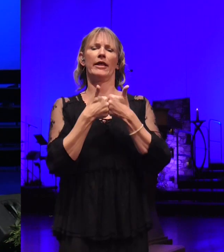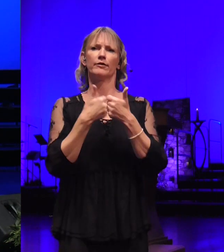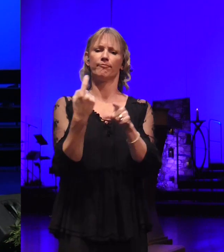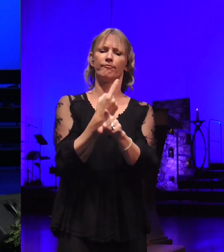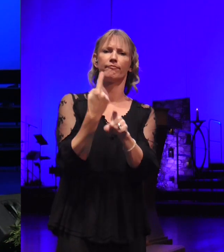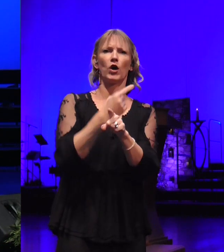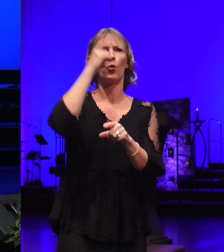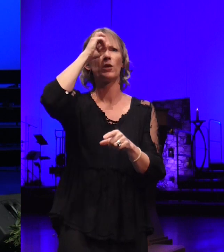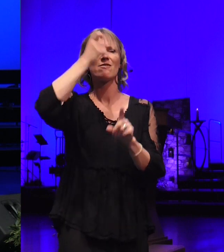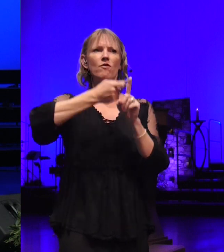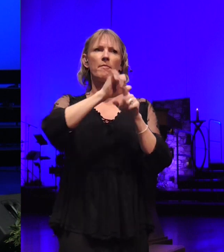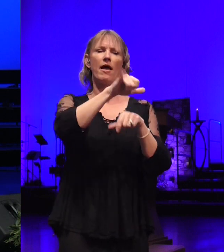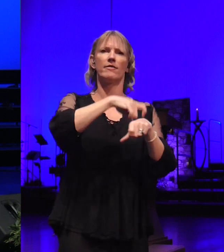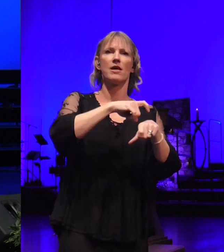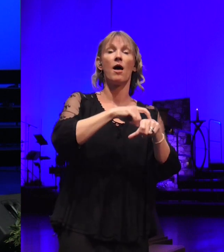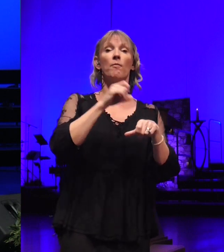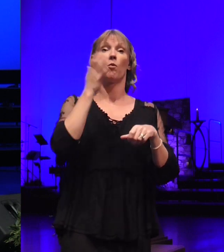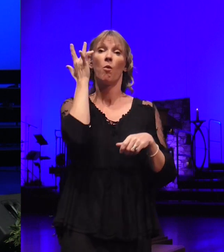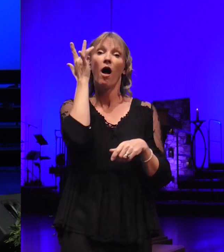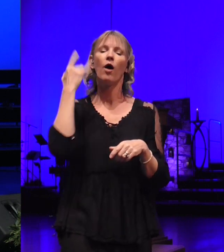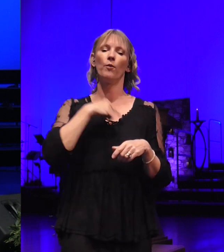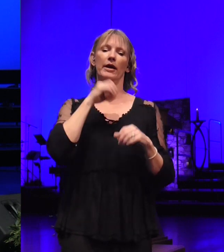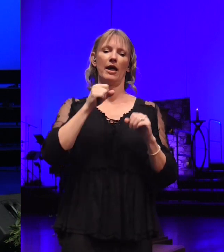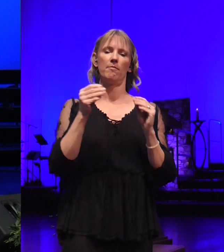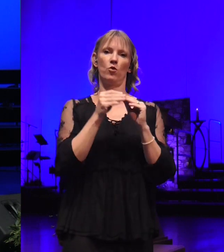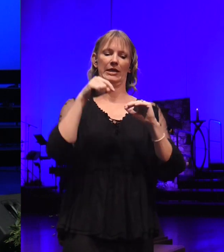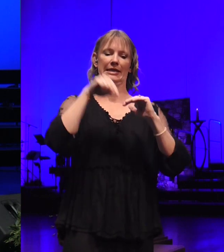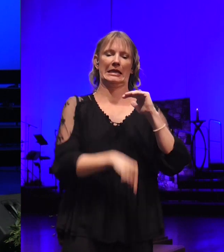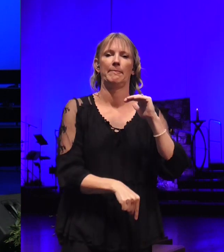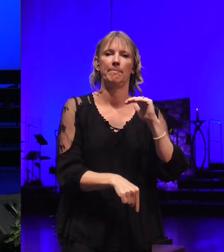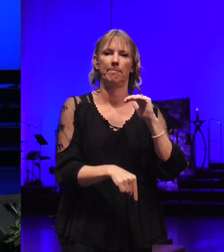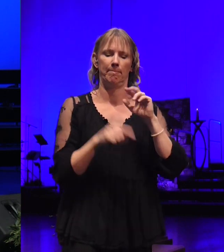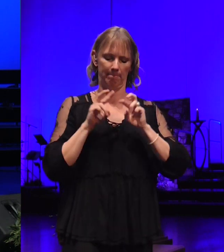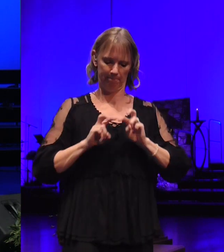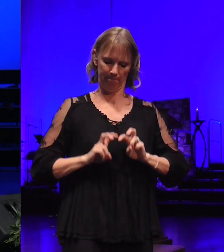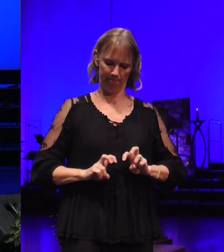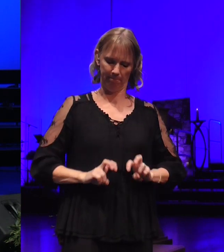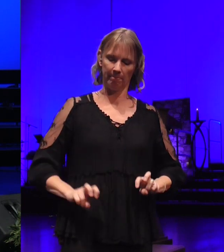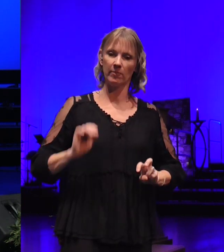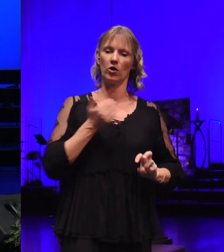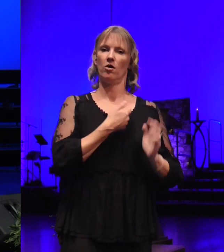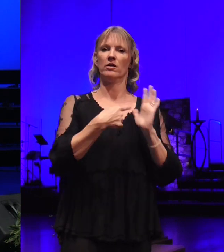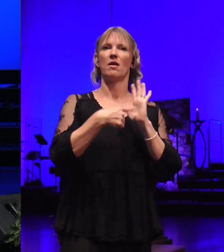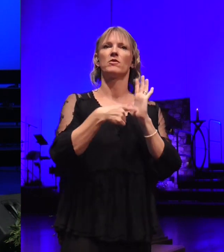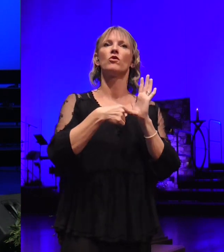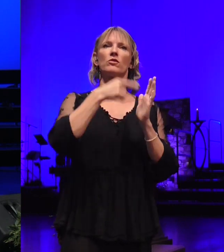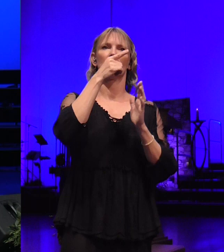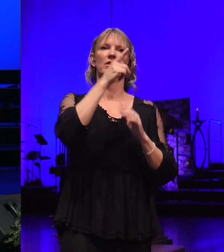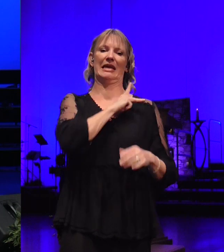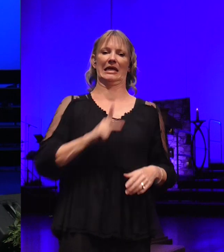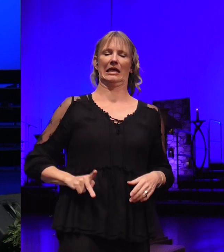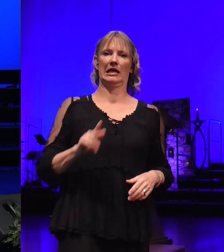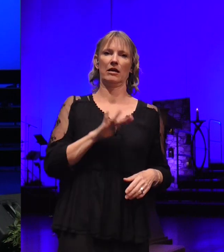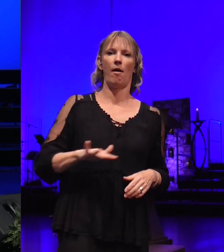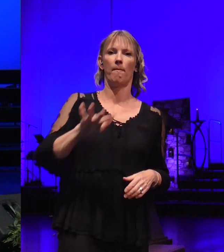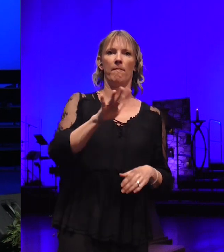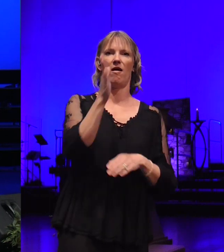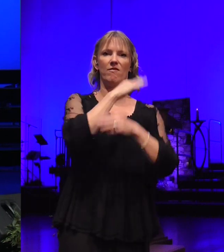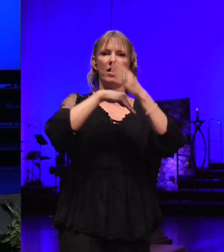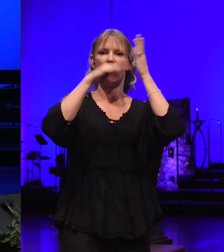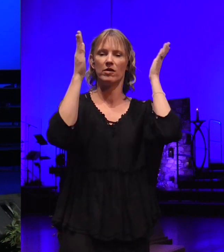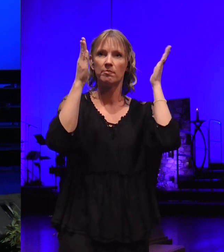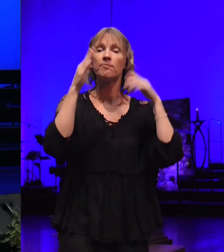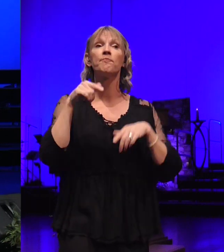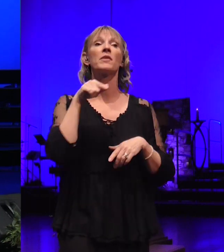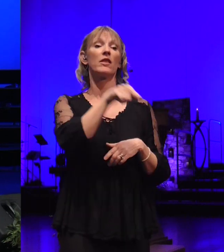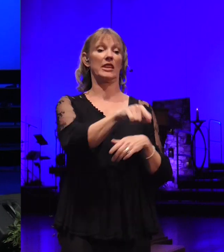wisdom of the time so that we can go deeper into our demonstration of the kingdom of heaven. In this